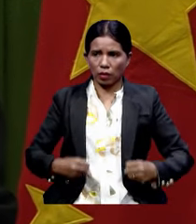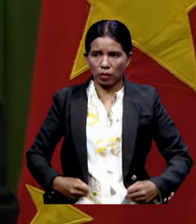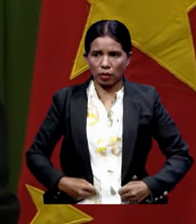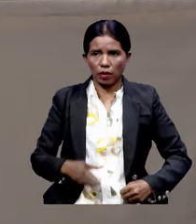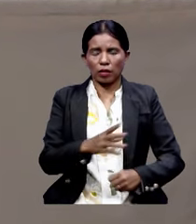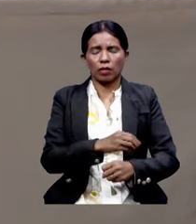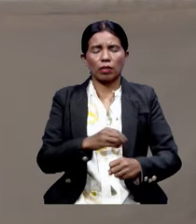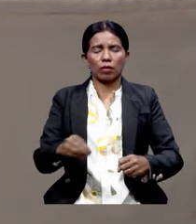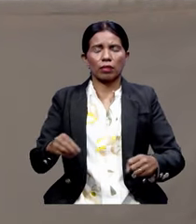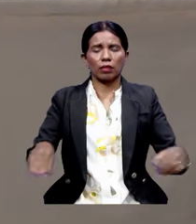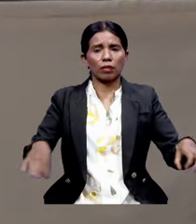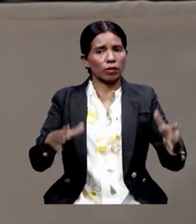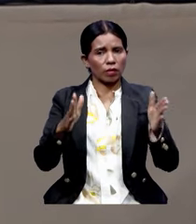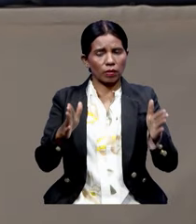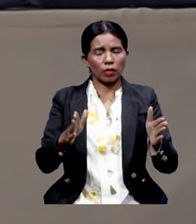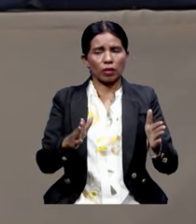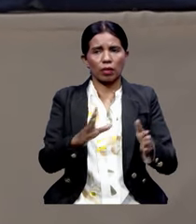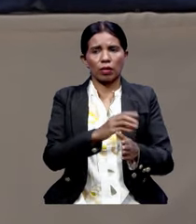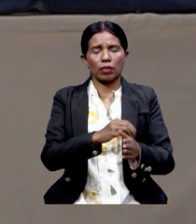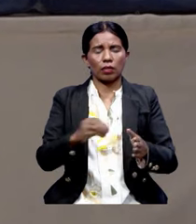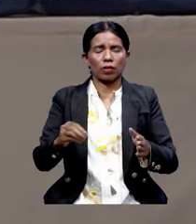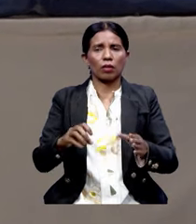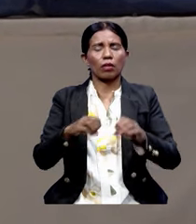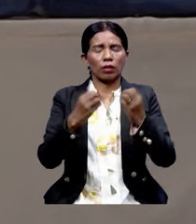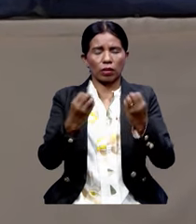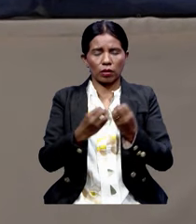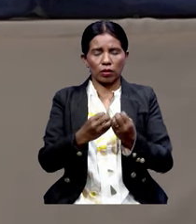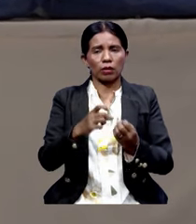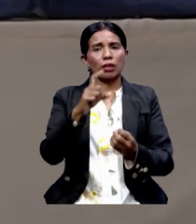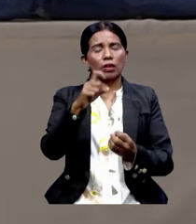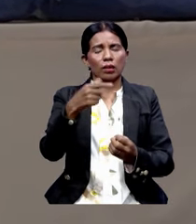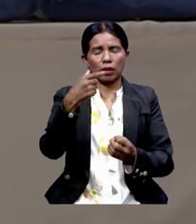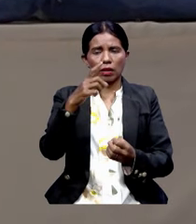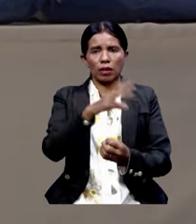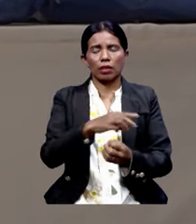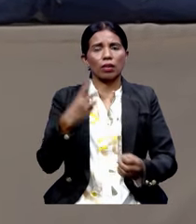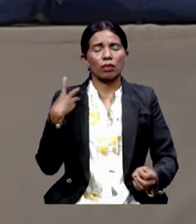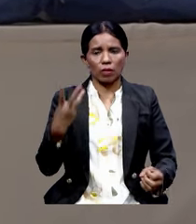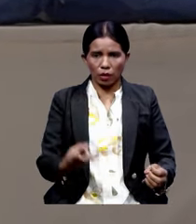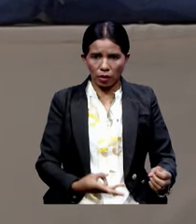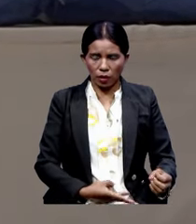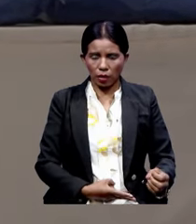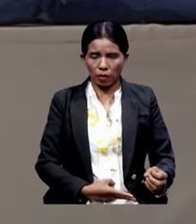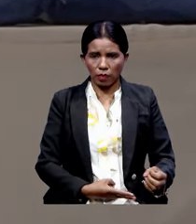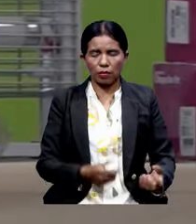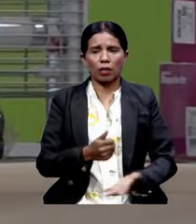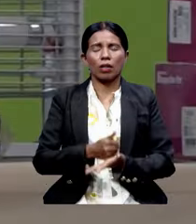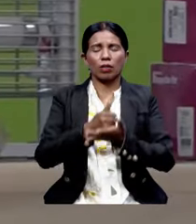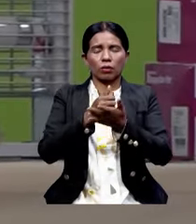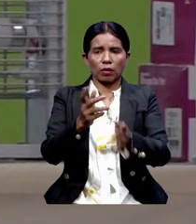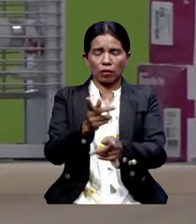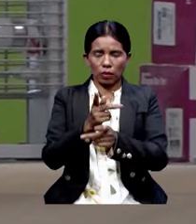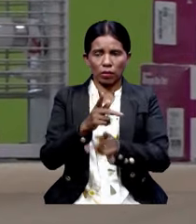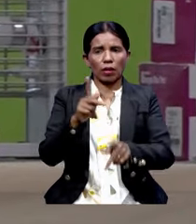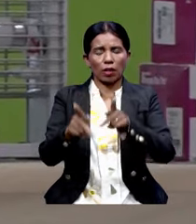government officials, the foundation has made the welcome decision to help protect our